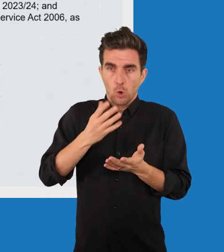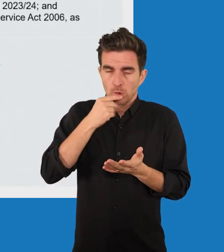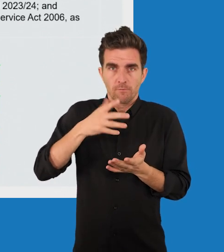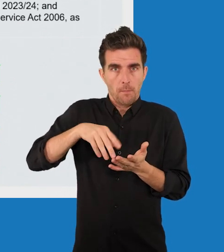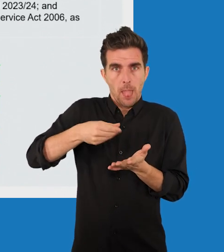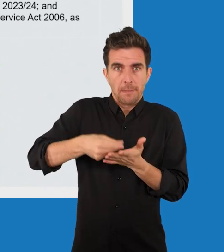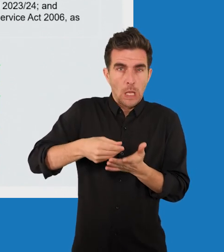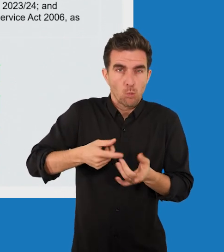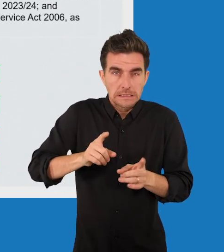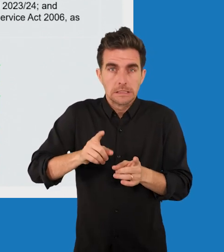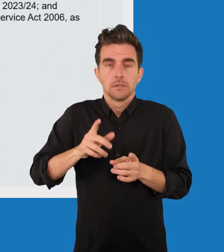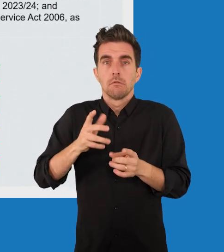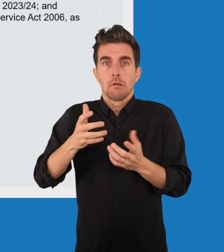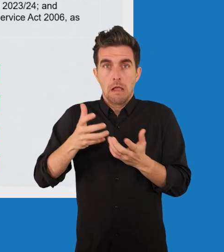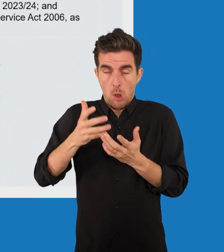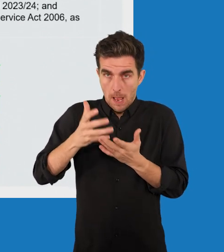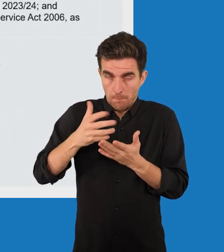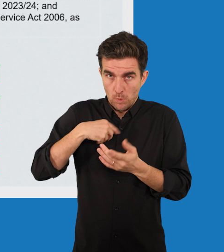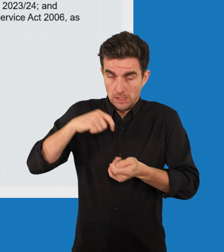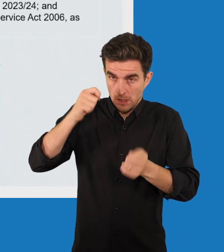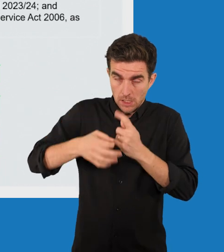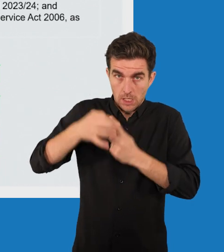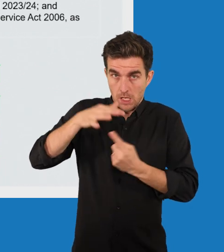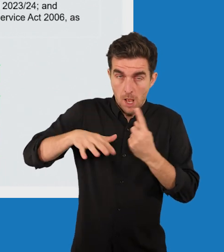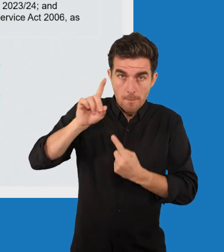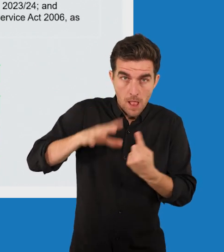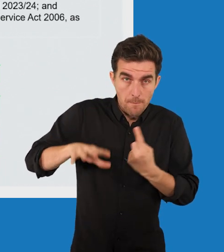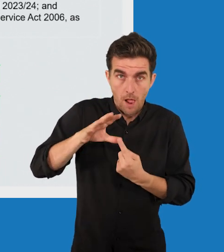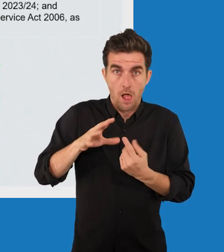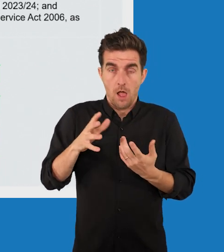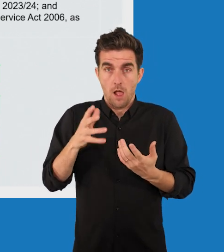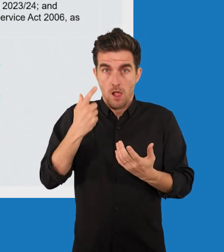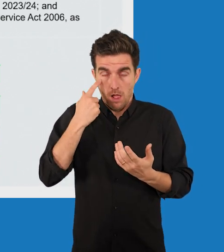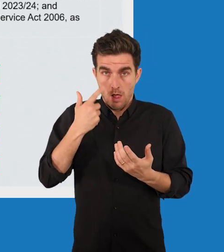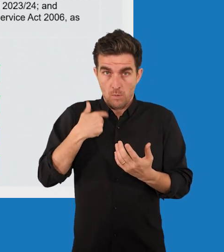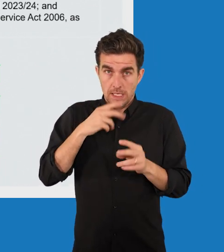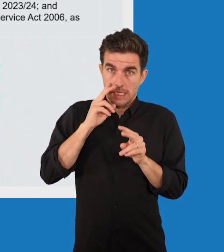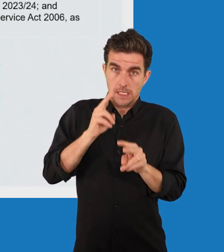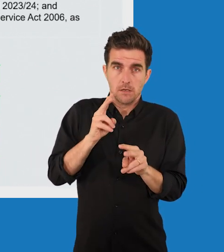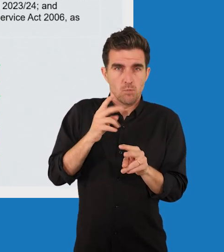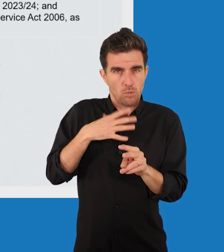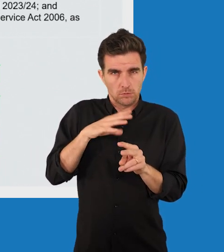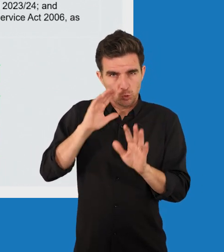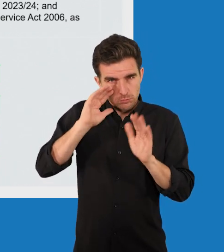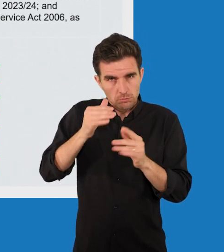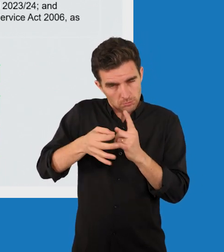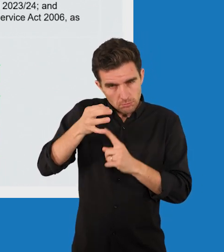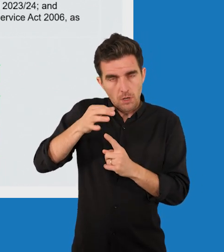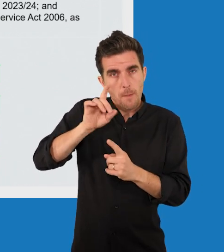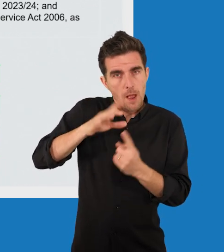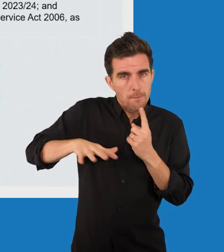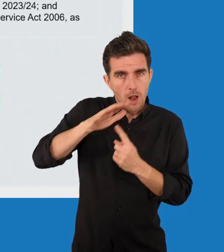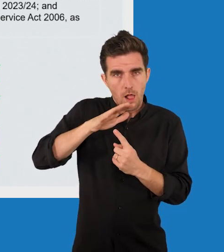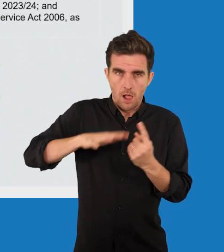out of this money? How are we trying to use it, and how are we trying to make a difference for our population's health? So I think we need to recognise that we really want to focus